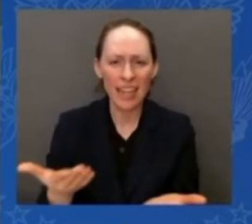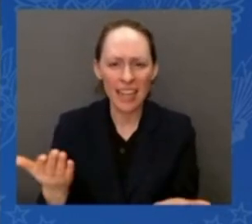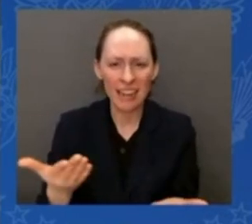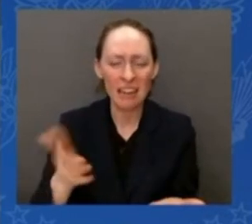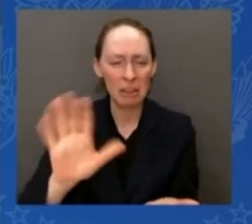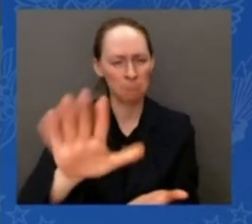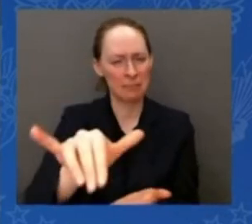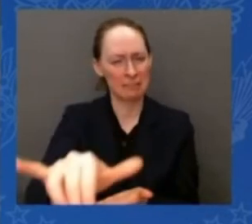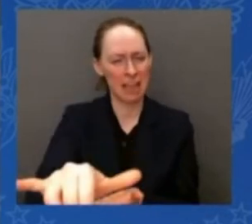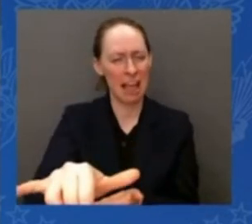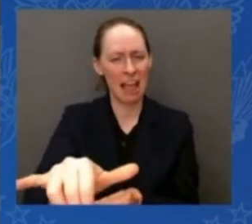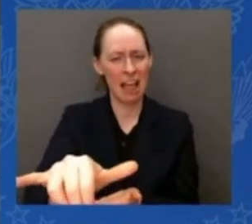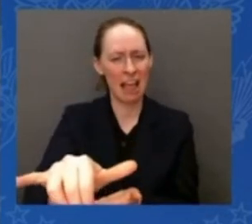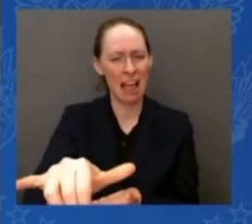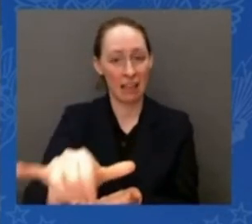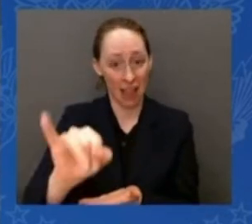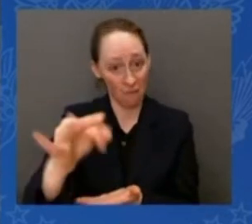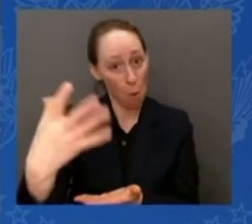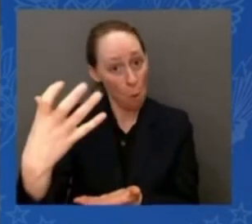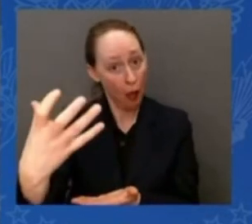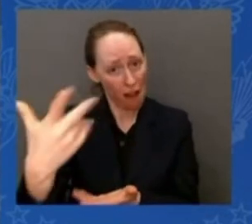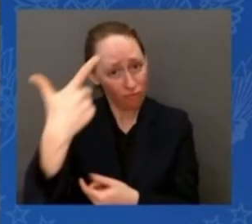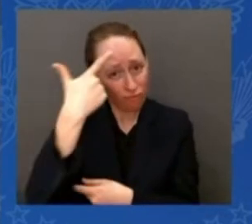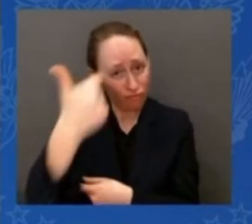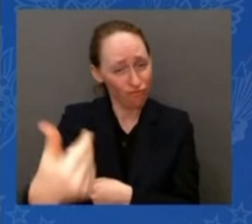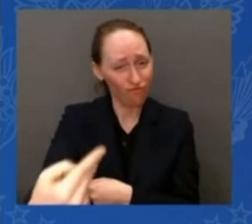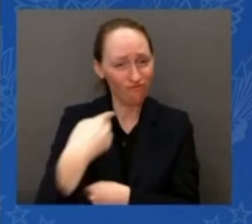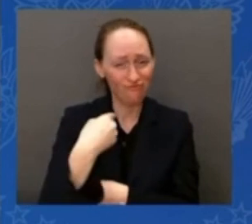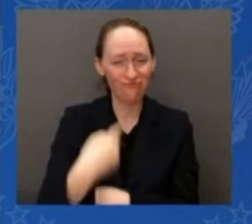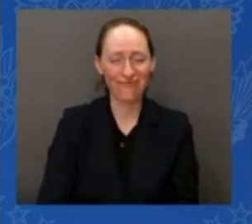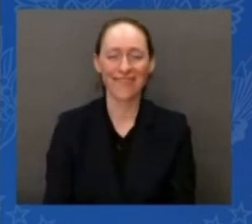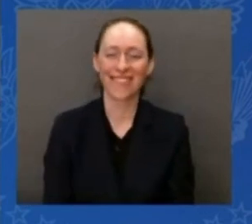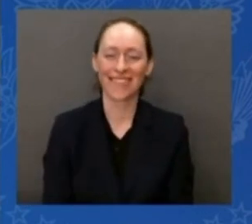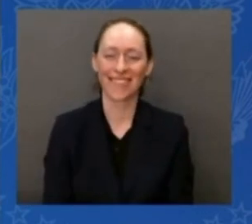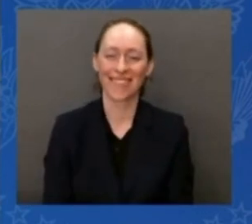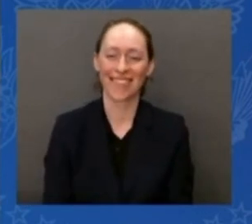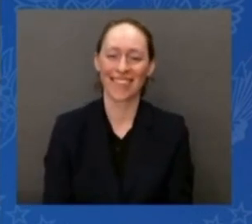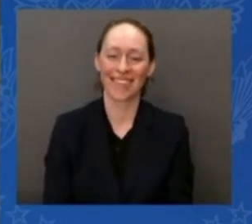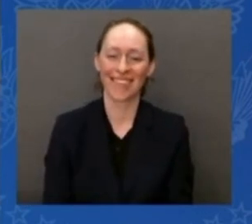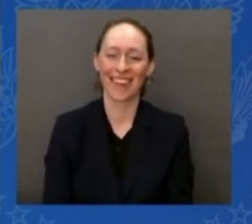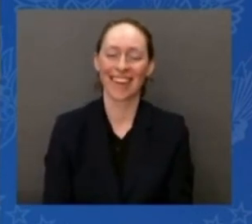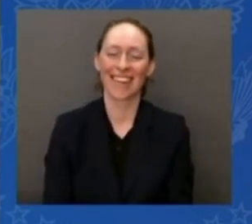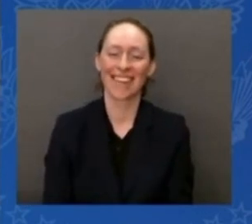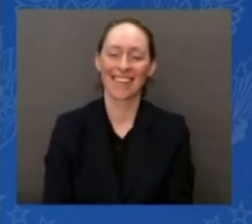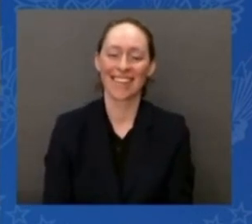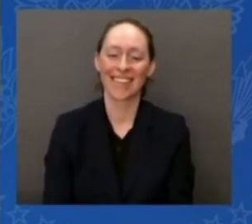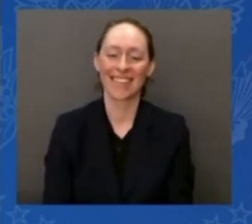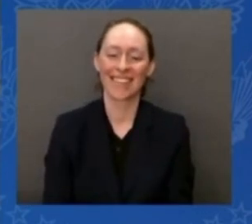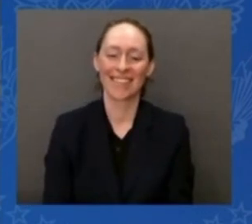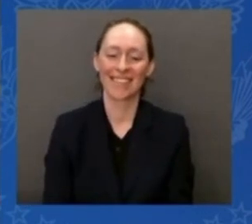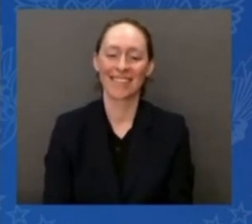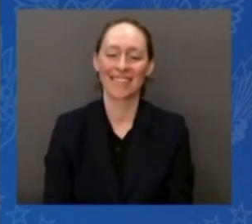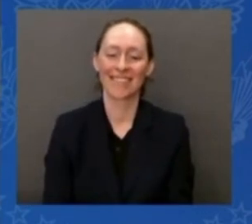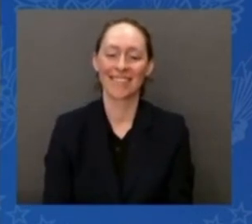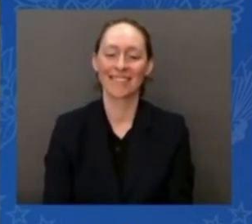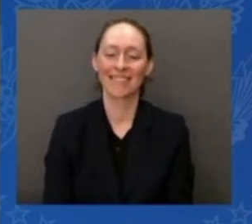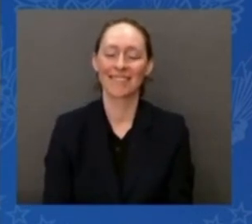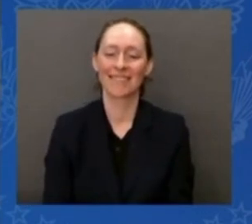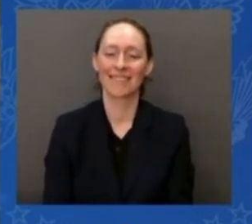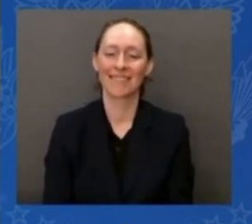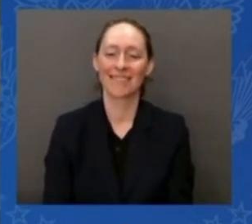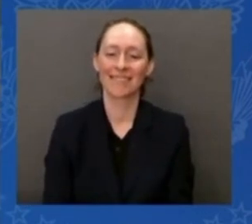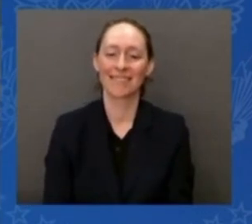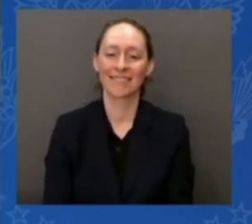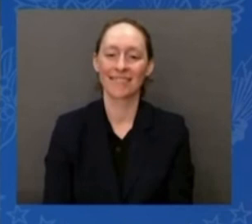can. I got to start reading down. But at any rate, members of Congress, come on.